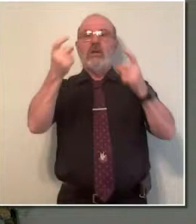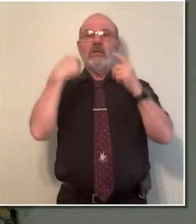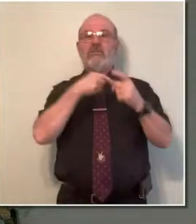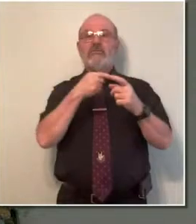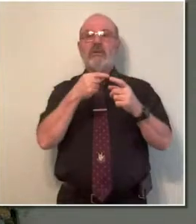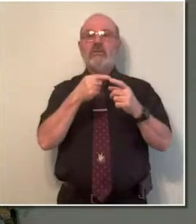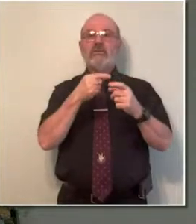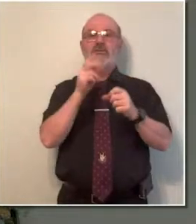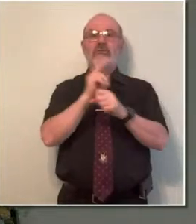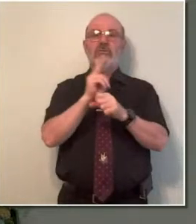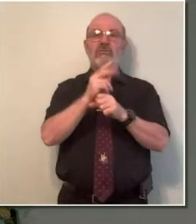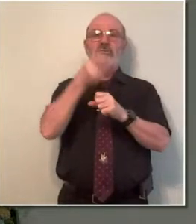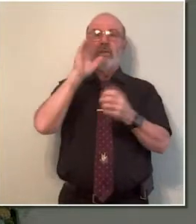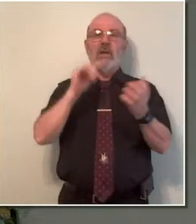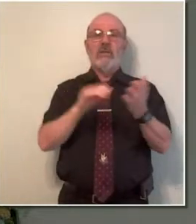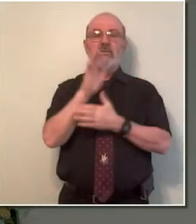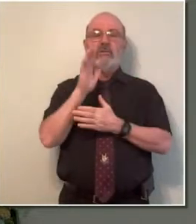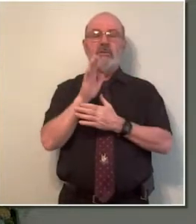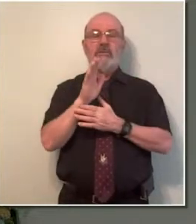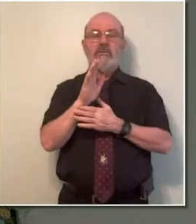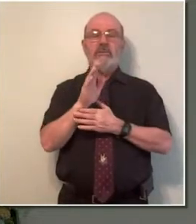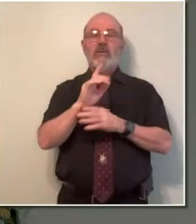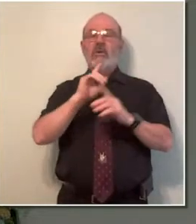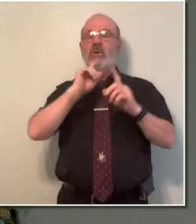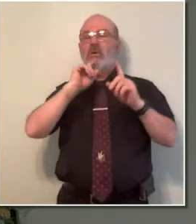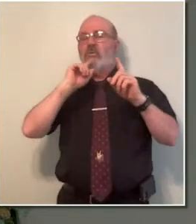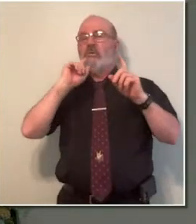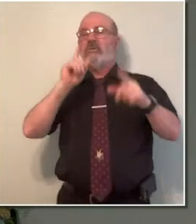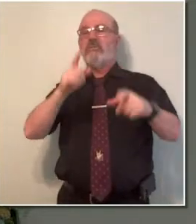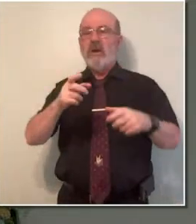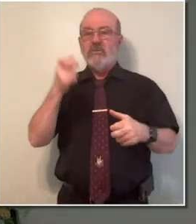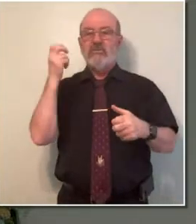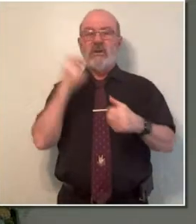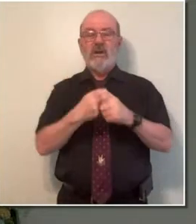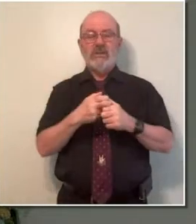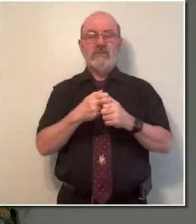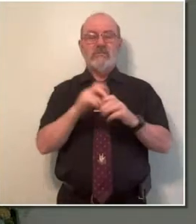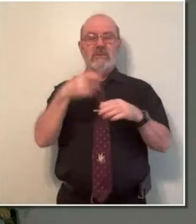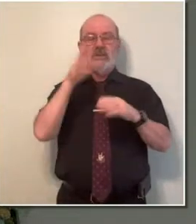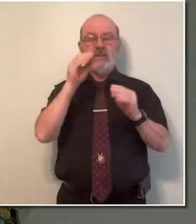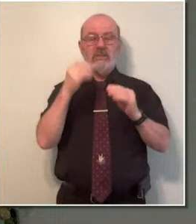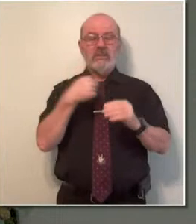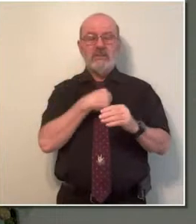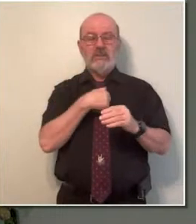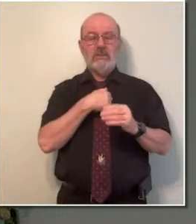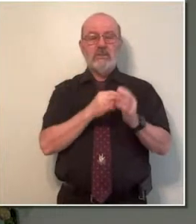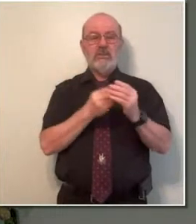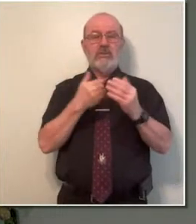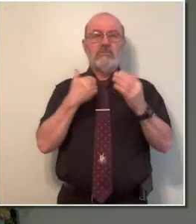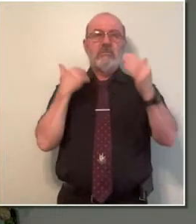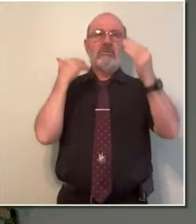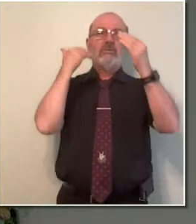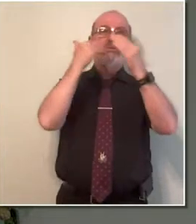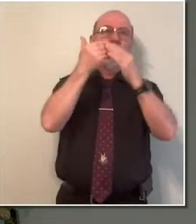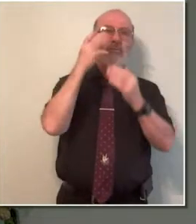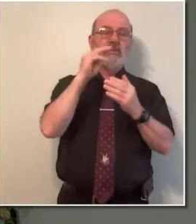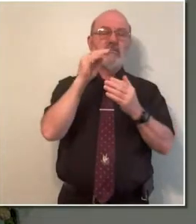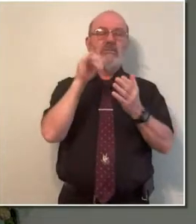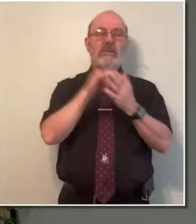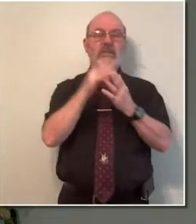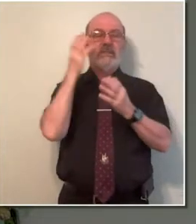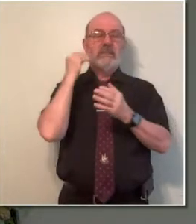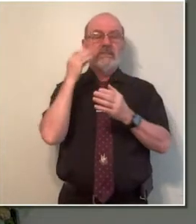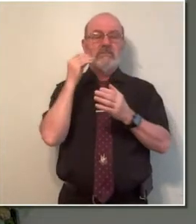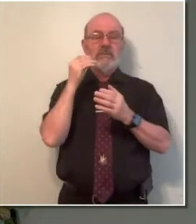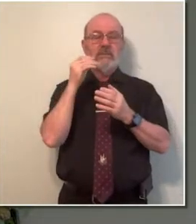for his glory. You know, we can respond to hardship the way that God instructs us to and can grow closer to him through that and experience